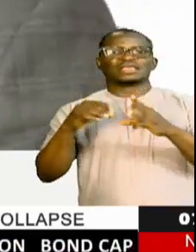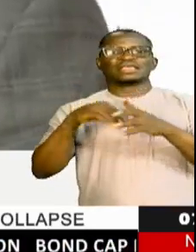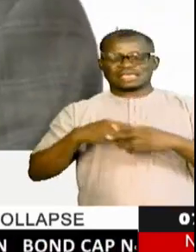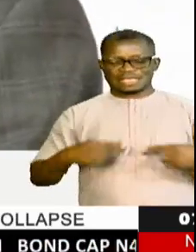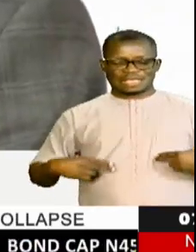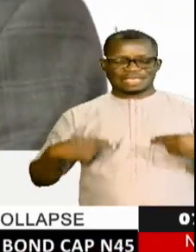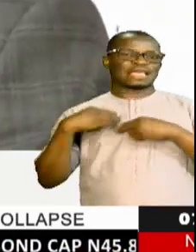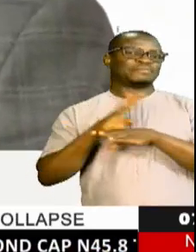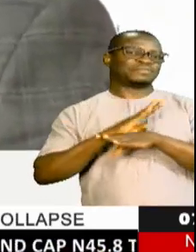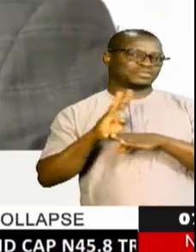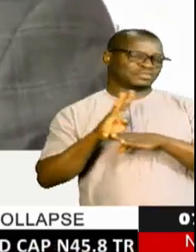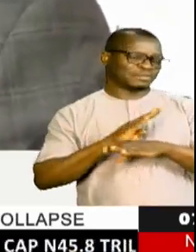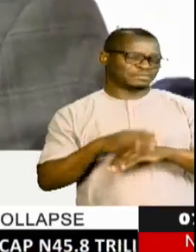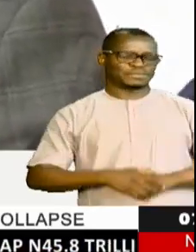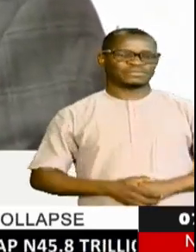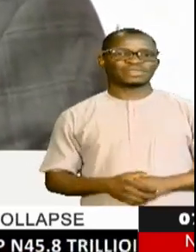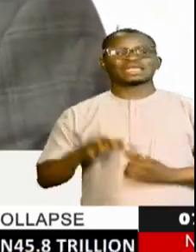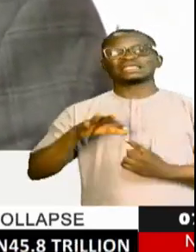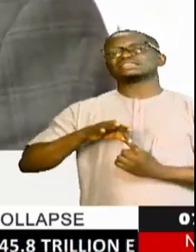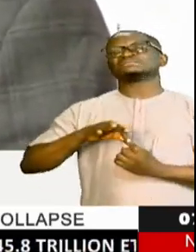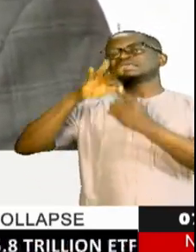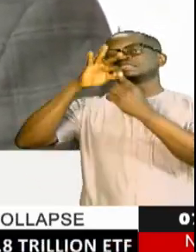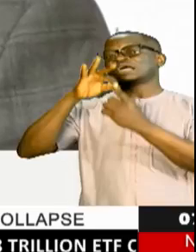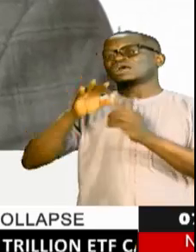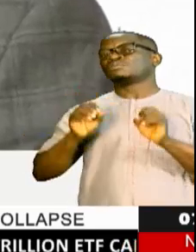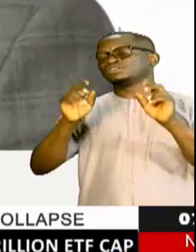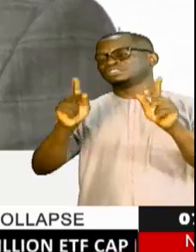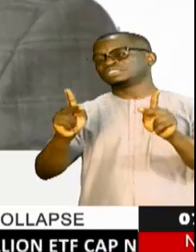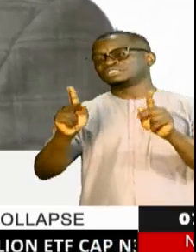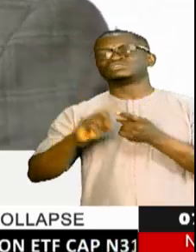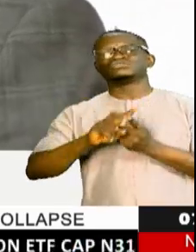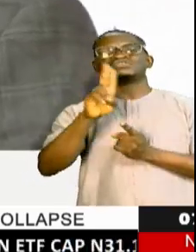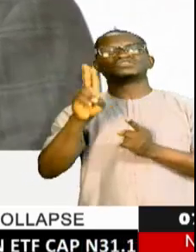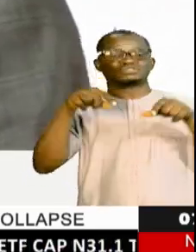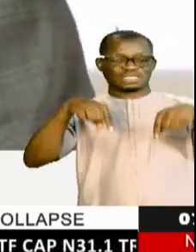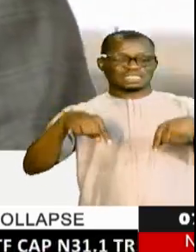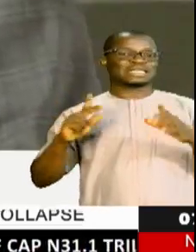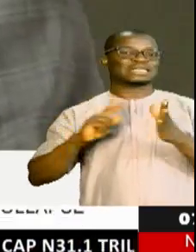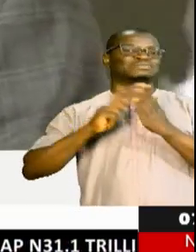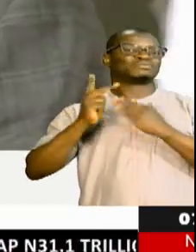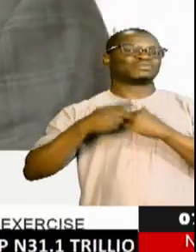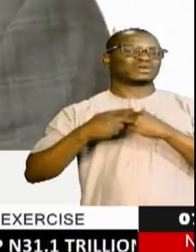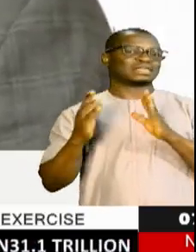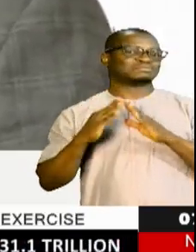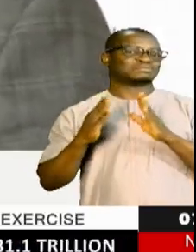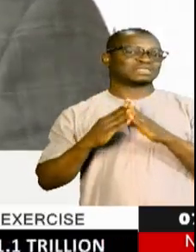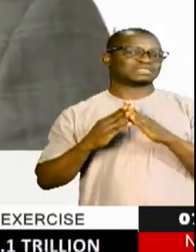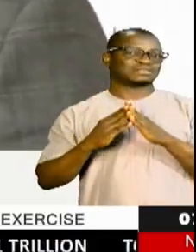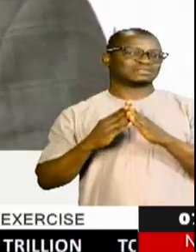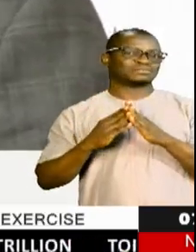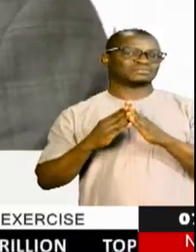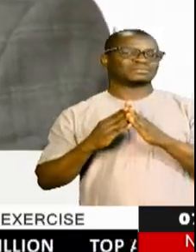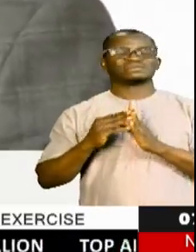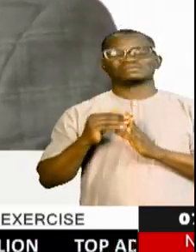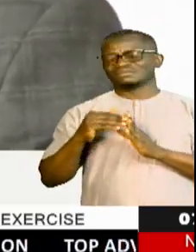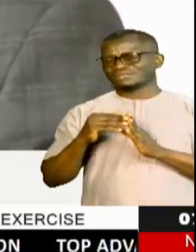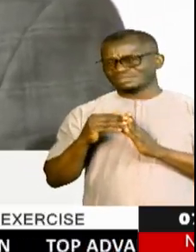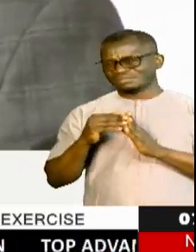We acknowledge this unique opportunity to use this event as a